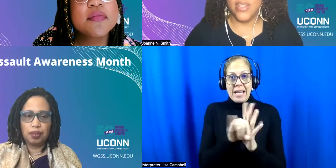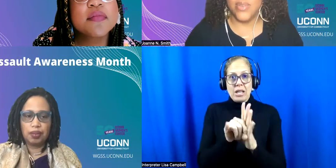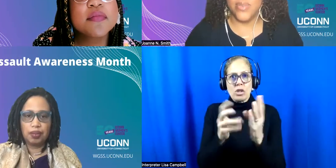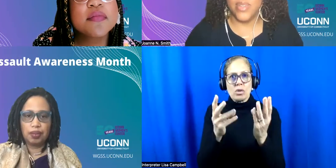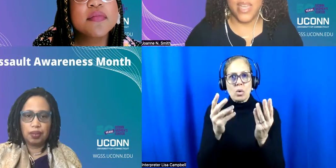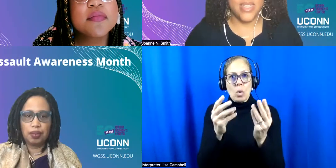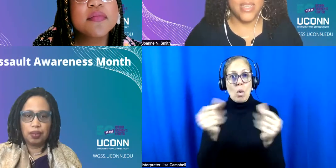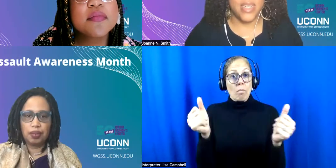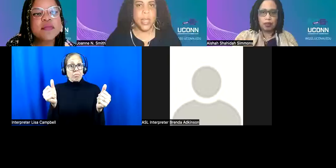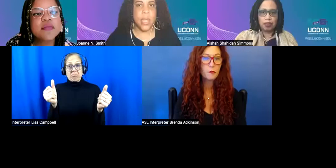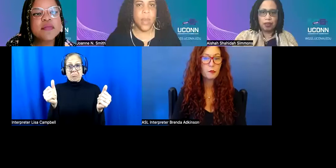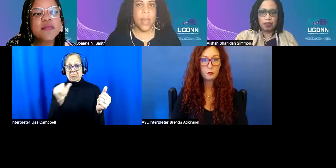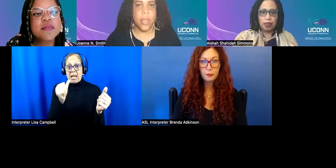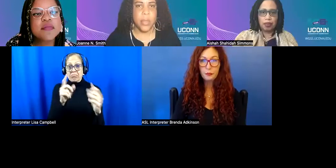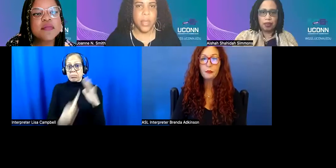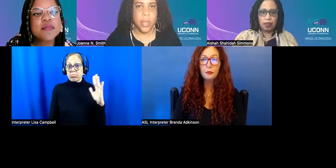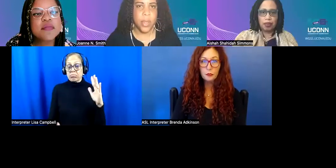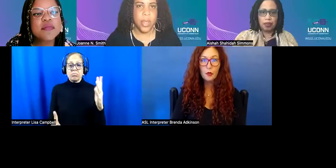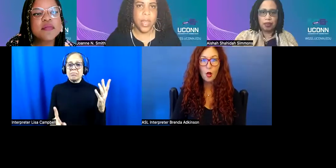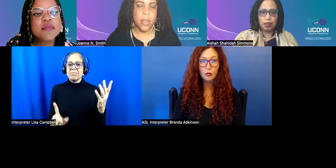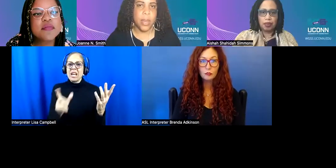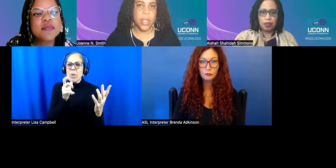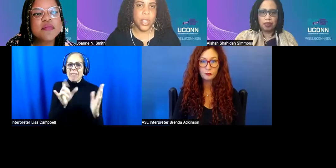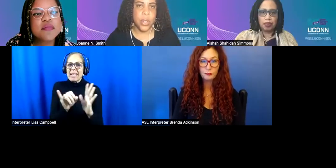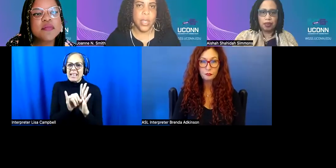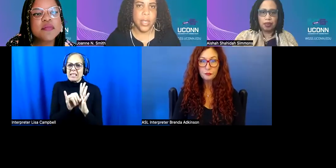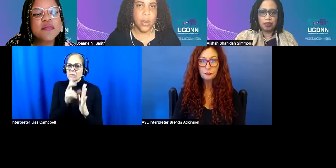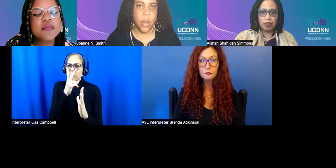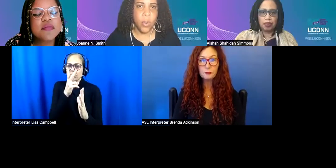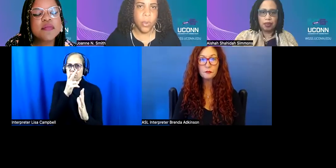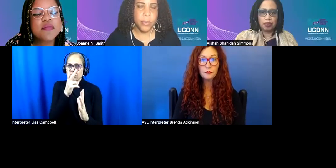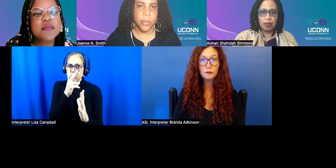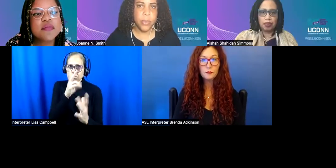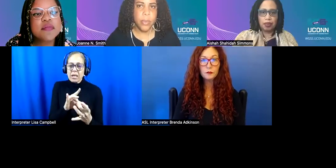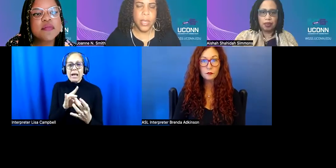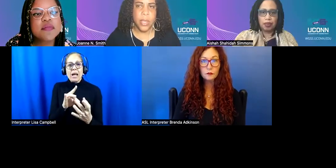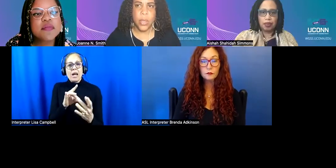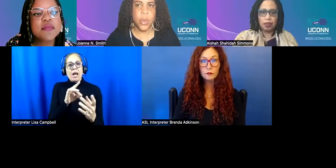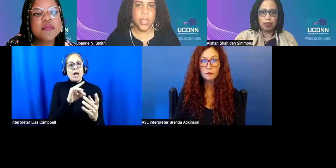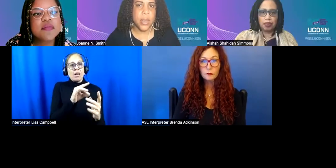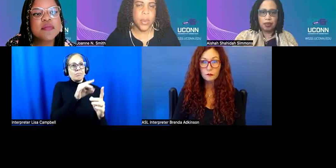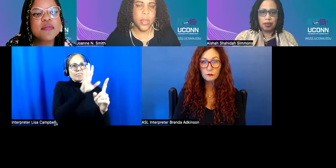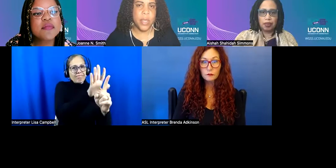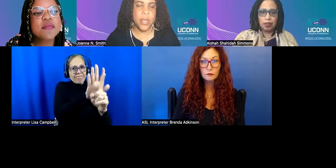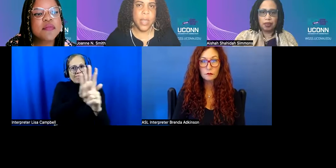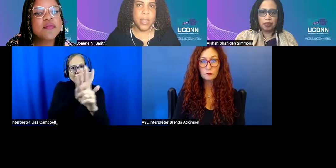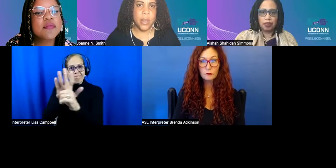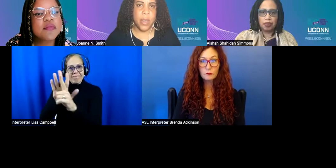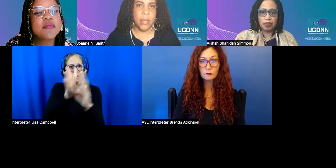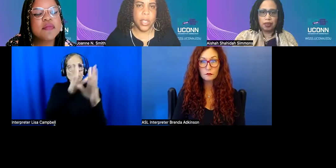It's also not identity that you have to live into. I think everybody's journey is their own and story is their own. If